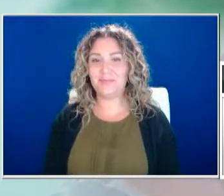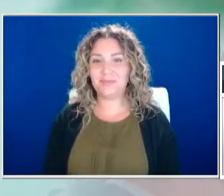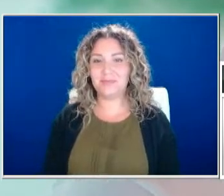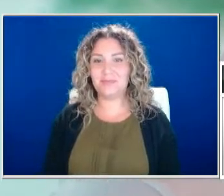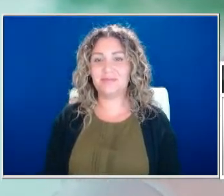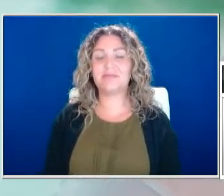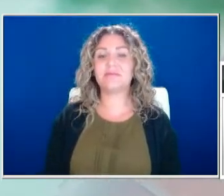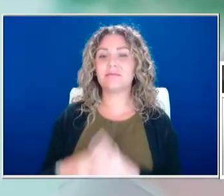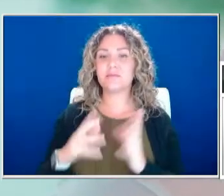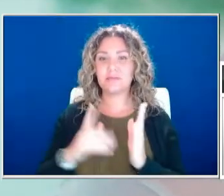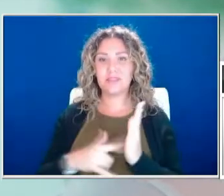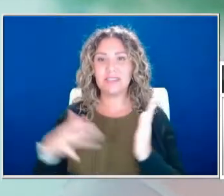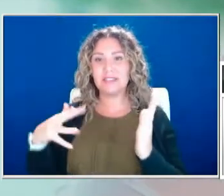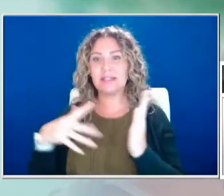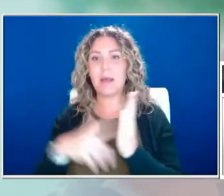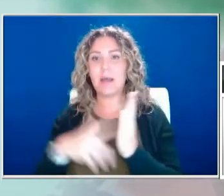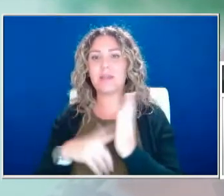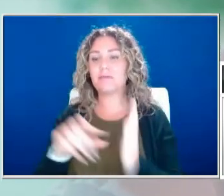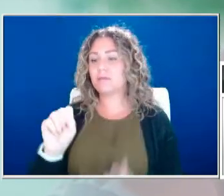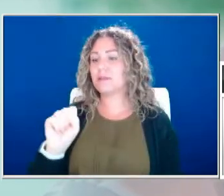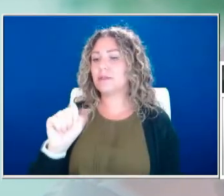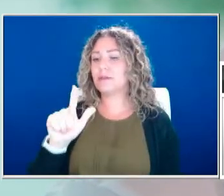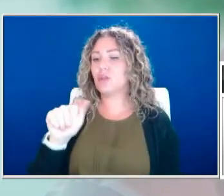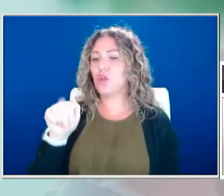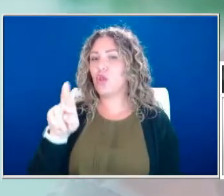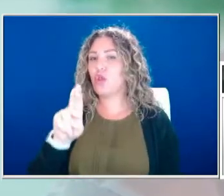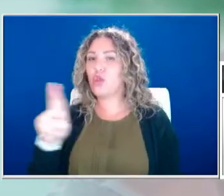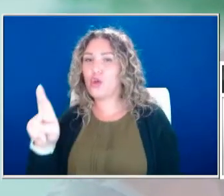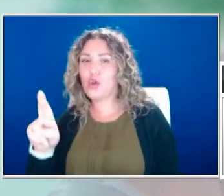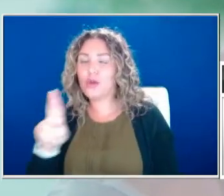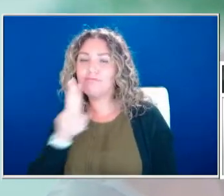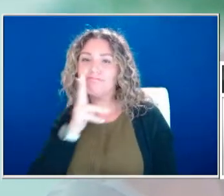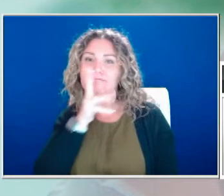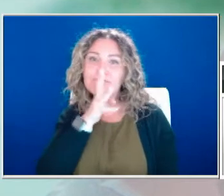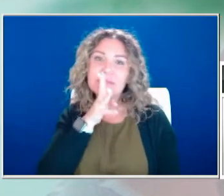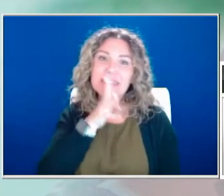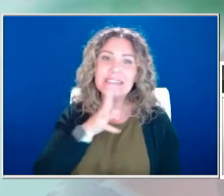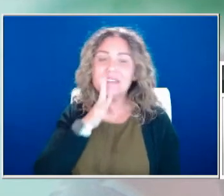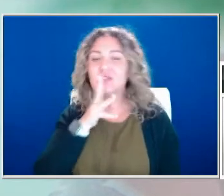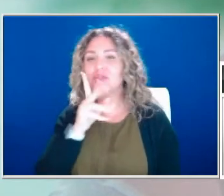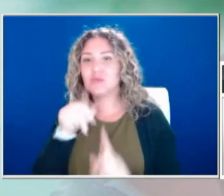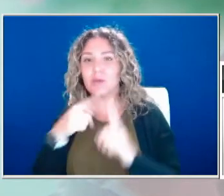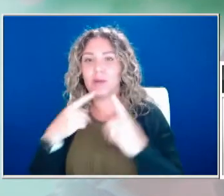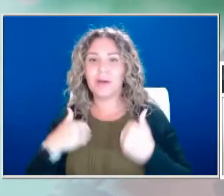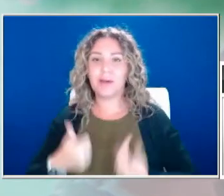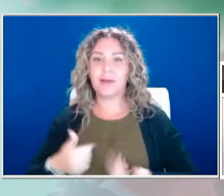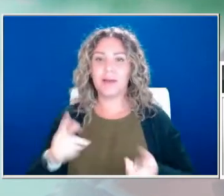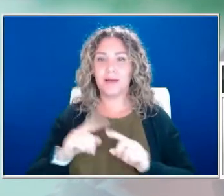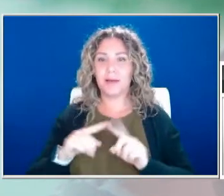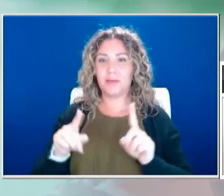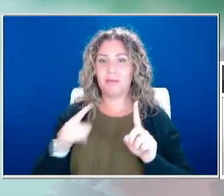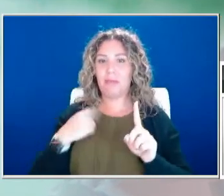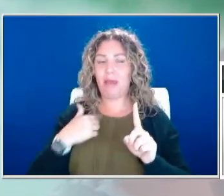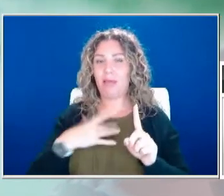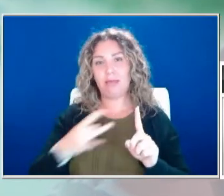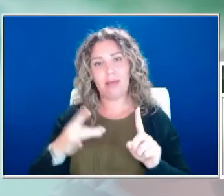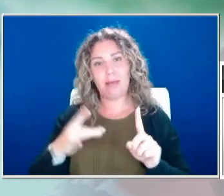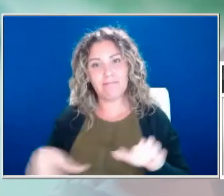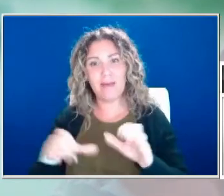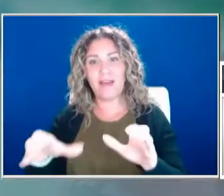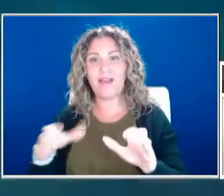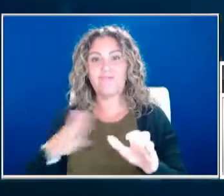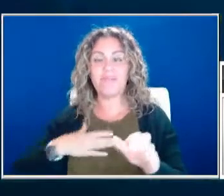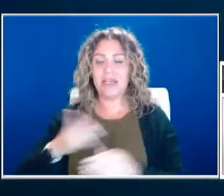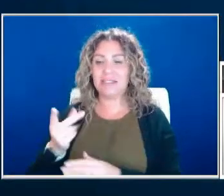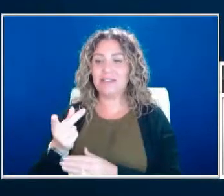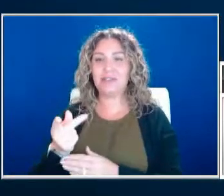Sometimes I slur my speech, especially when I'm tired. But other than that, I still like to stay active. I've been taking my dog on walks and